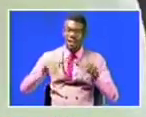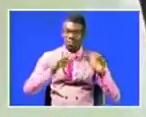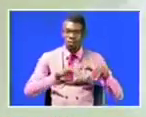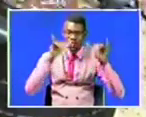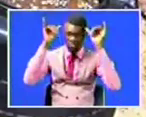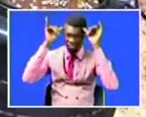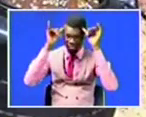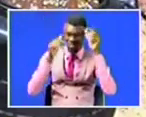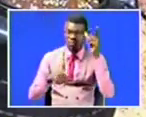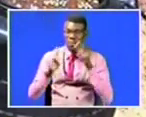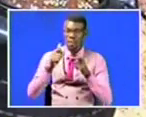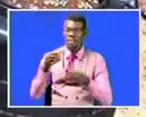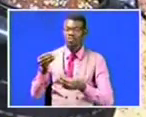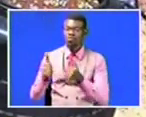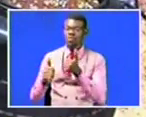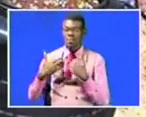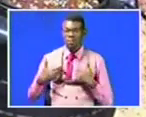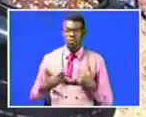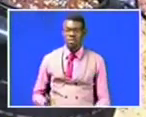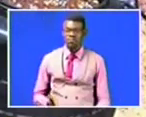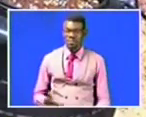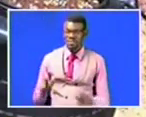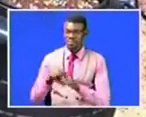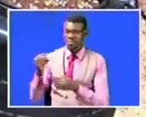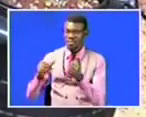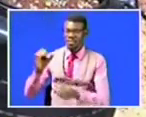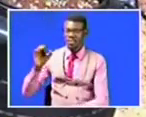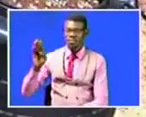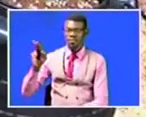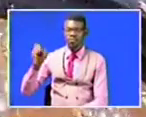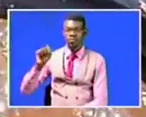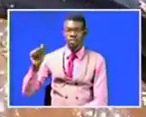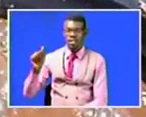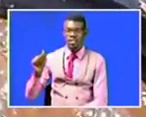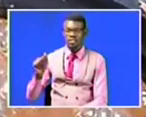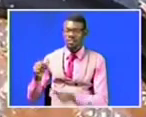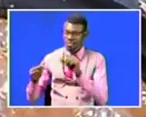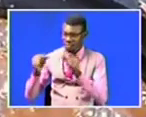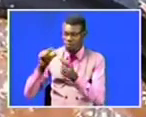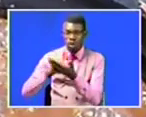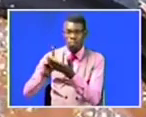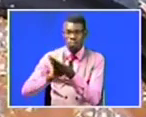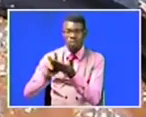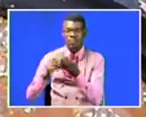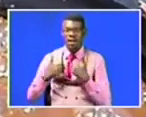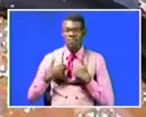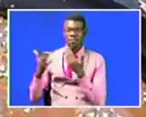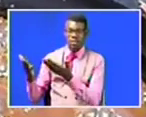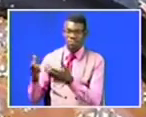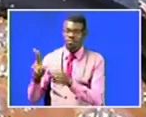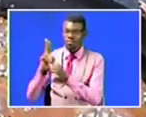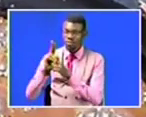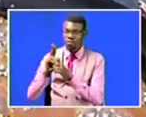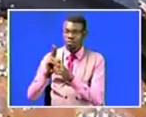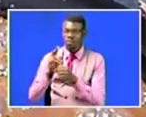sold to busa brewers. This directly introduces mycotoxins to the food chain, either through consumption of fresh milk,